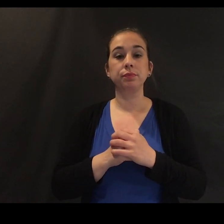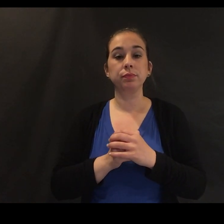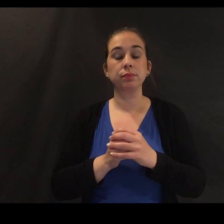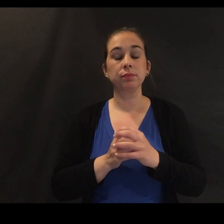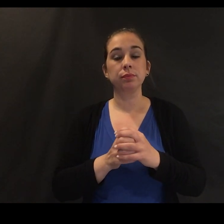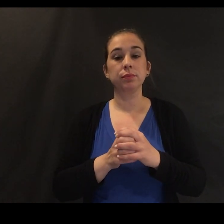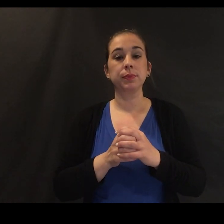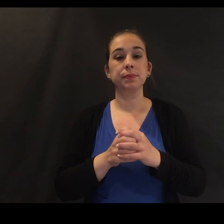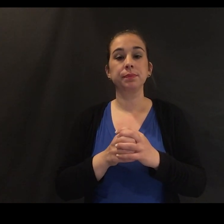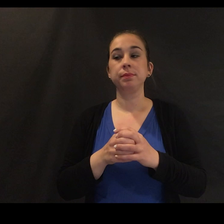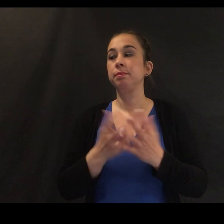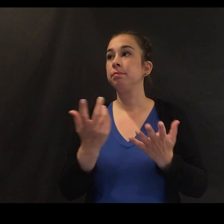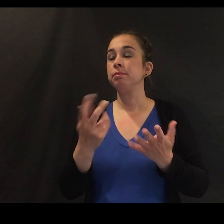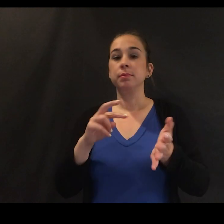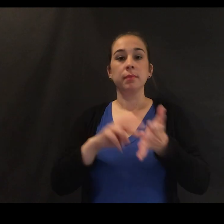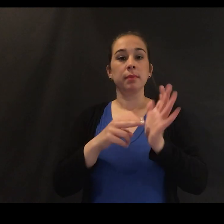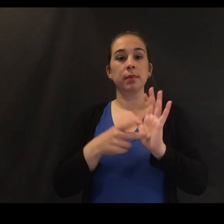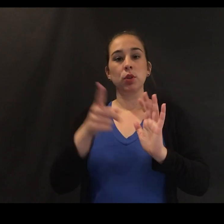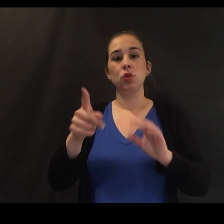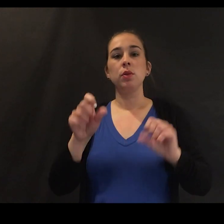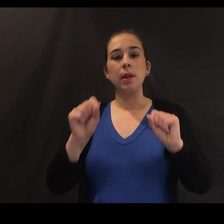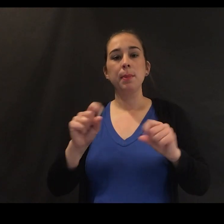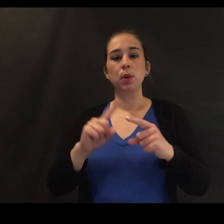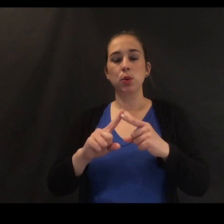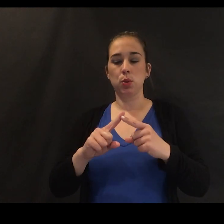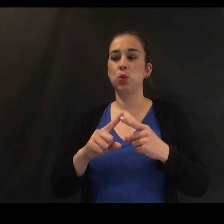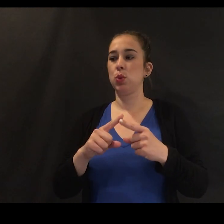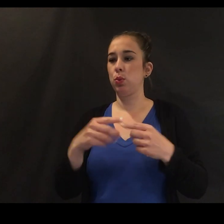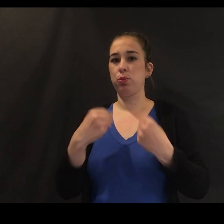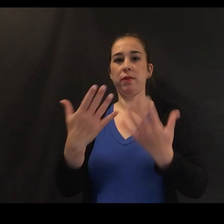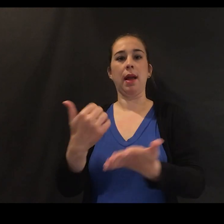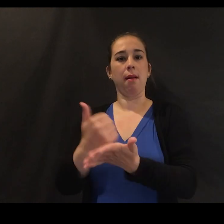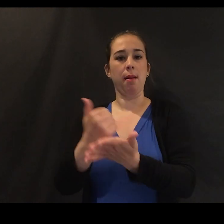You're able to actually extend help, as we kind of talked about